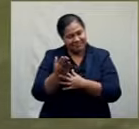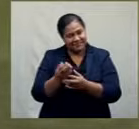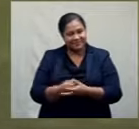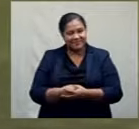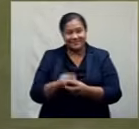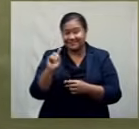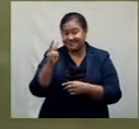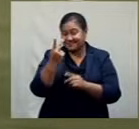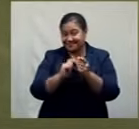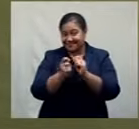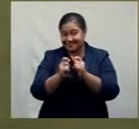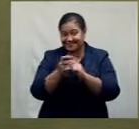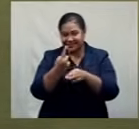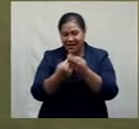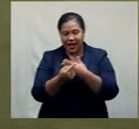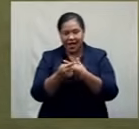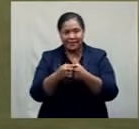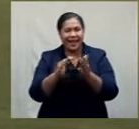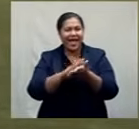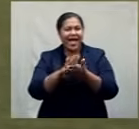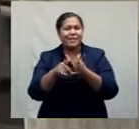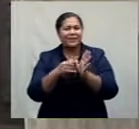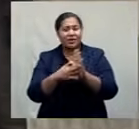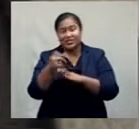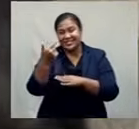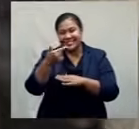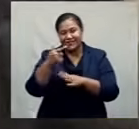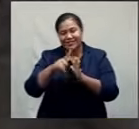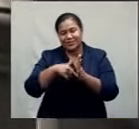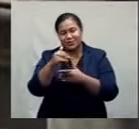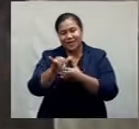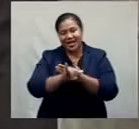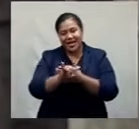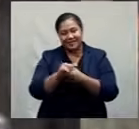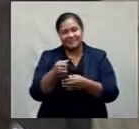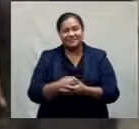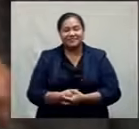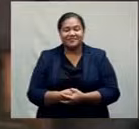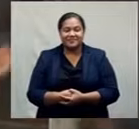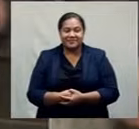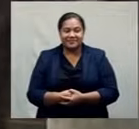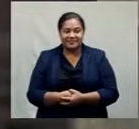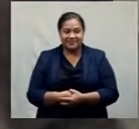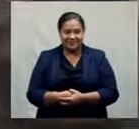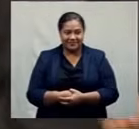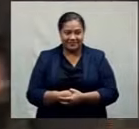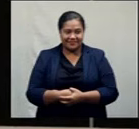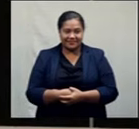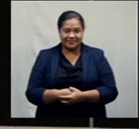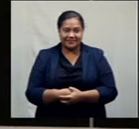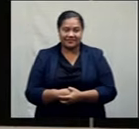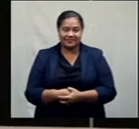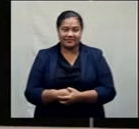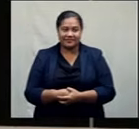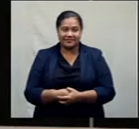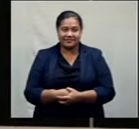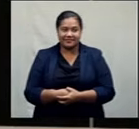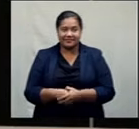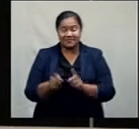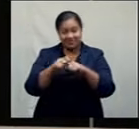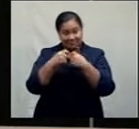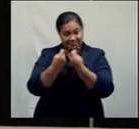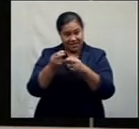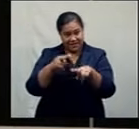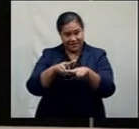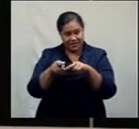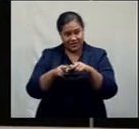second test will be held in Hamilton on the 17th of July. Caroline Itavi, FBC Sports. Team Fiji